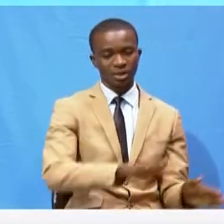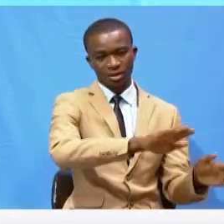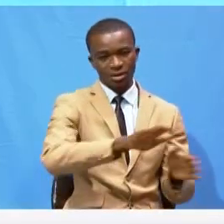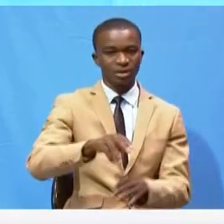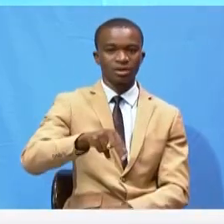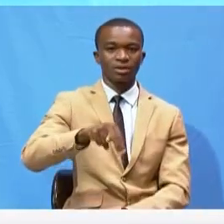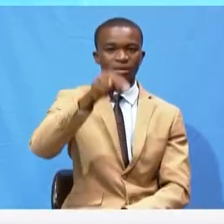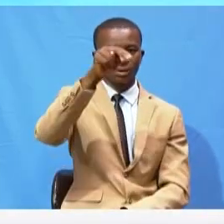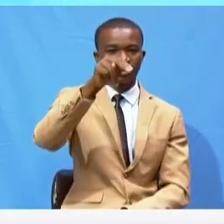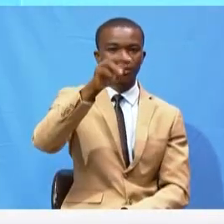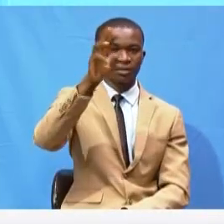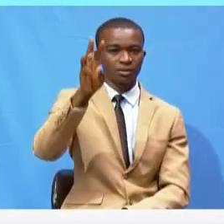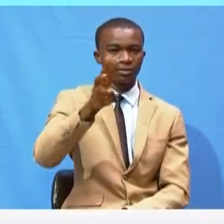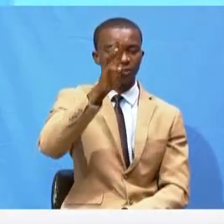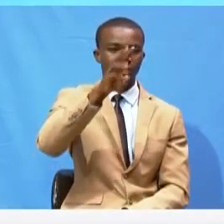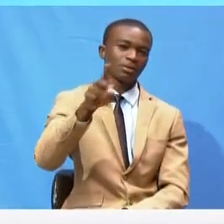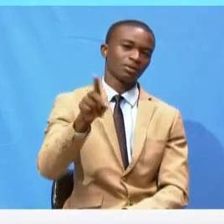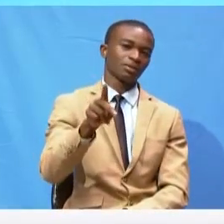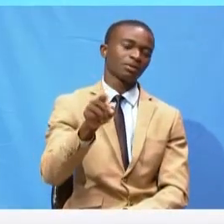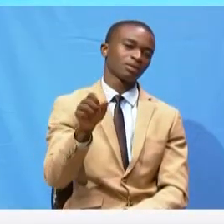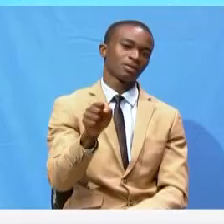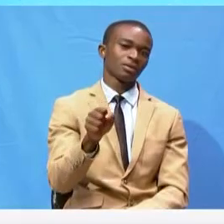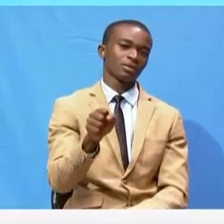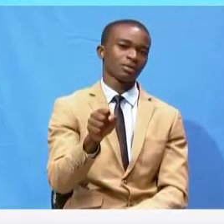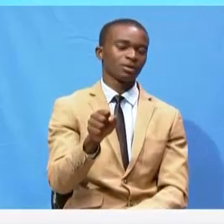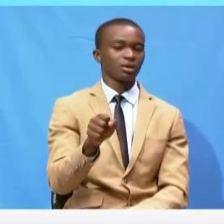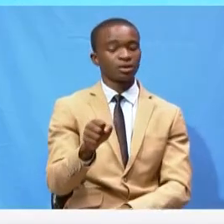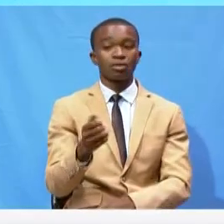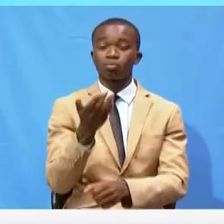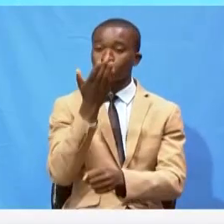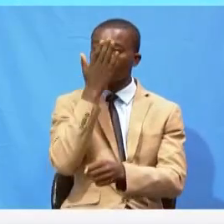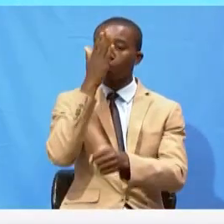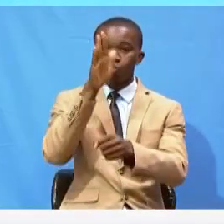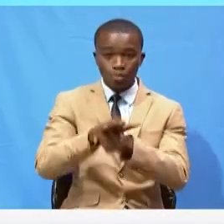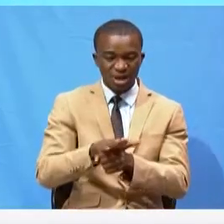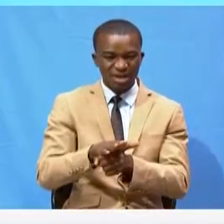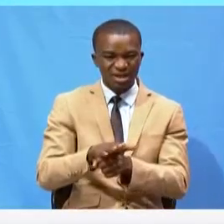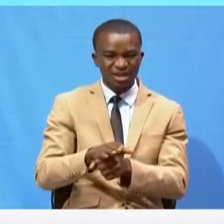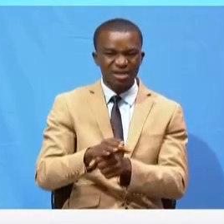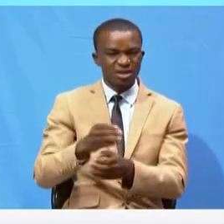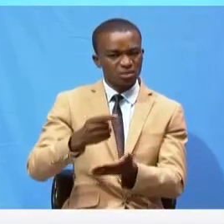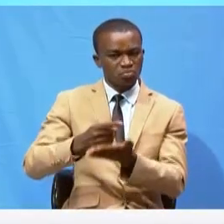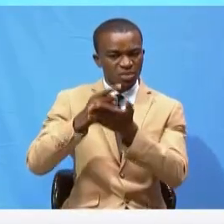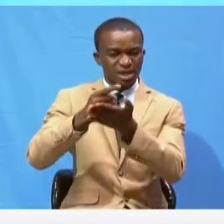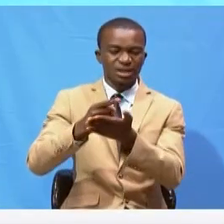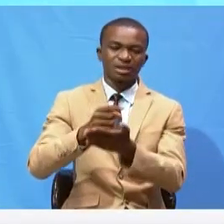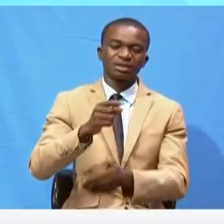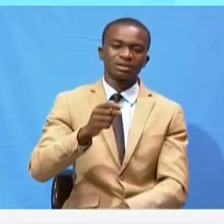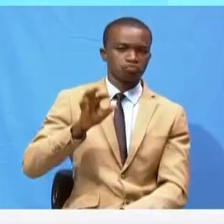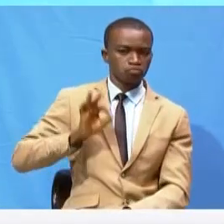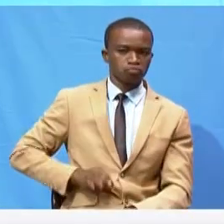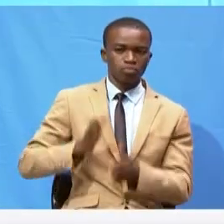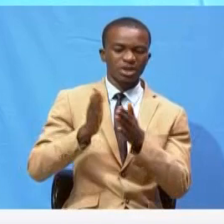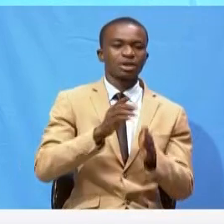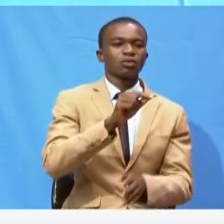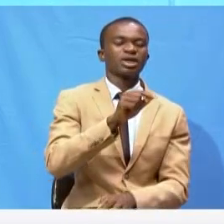Northwestern Province Permanent Secretary Grantson Katambi has assured grant beneficiaries of the 2022 Constituency